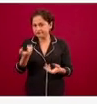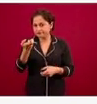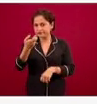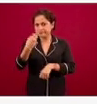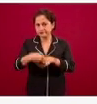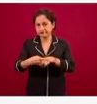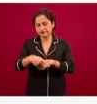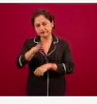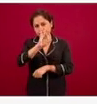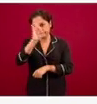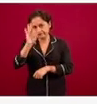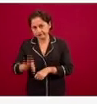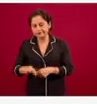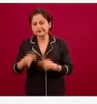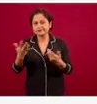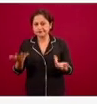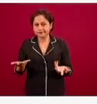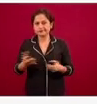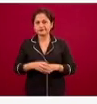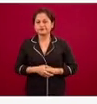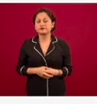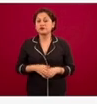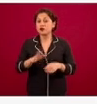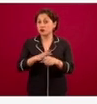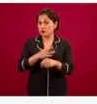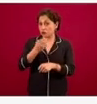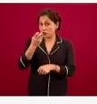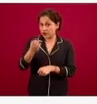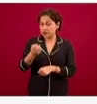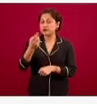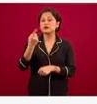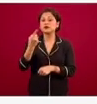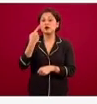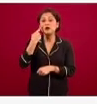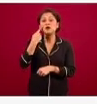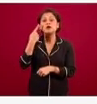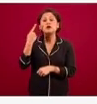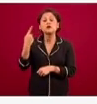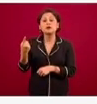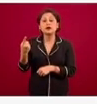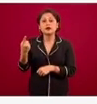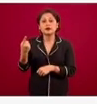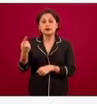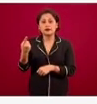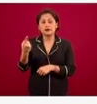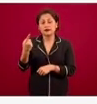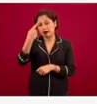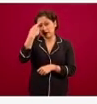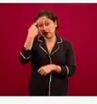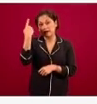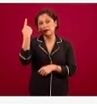All of us who haven't been infected yet, we are at risk of contracting the disease.